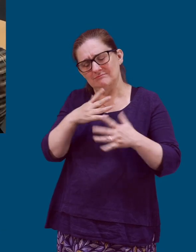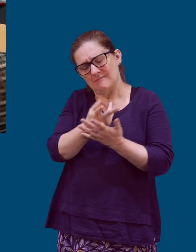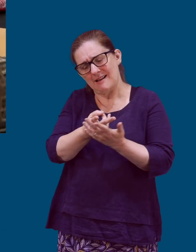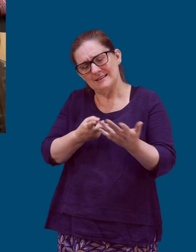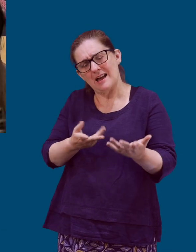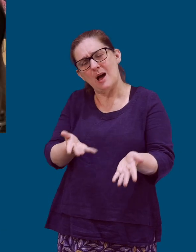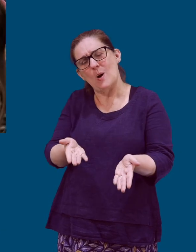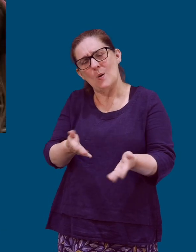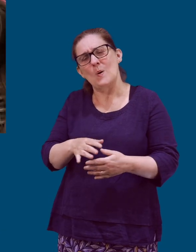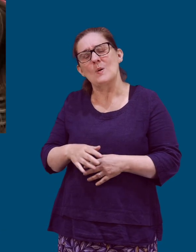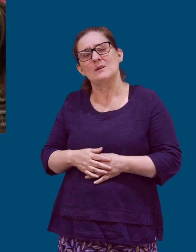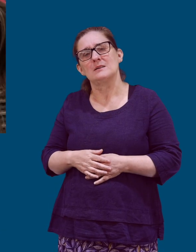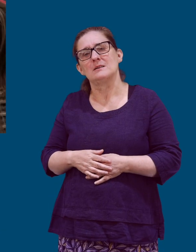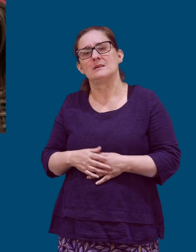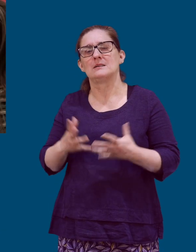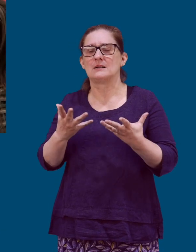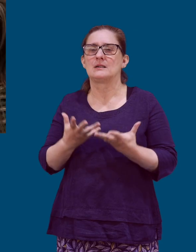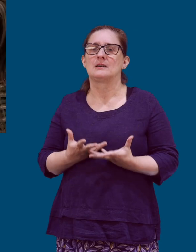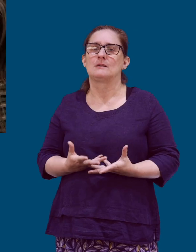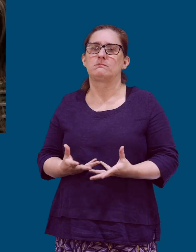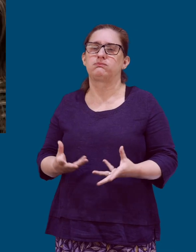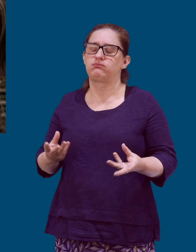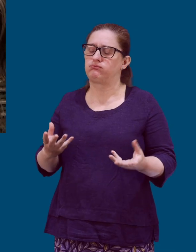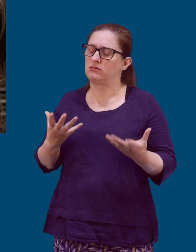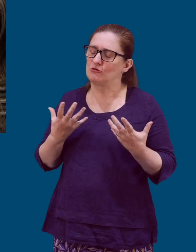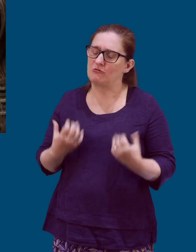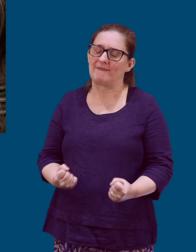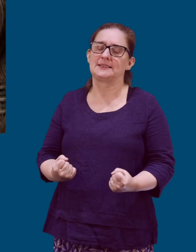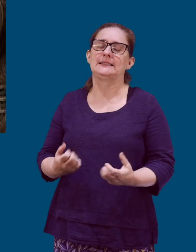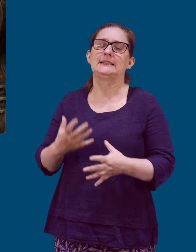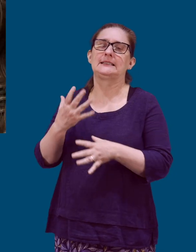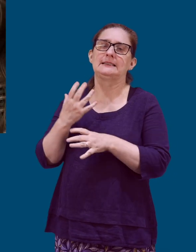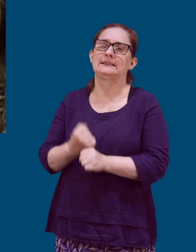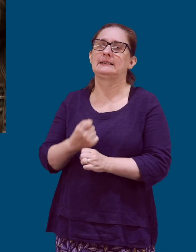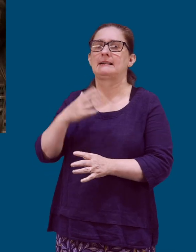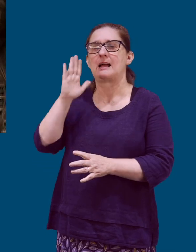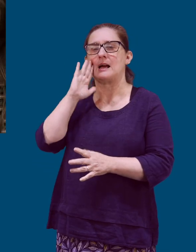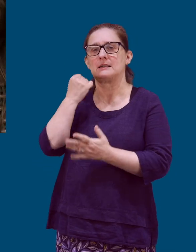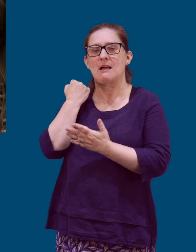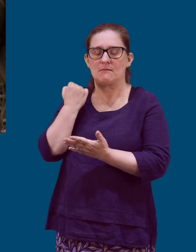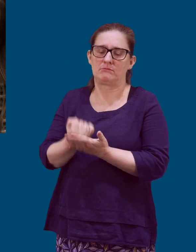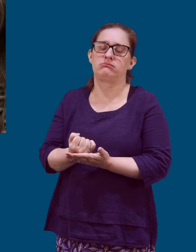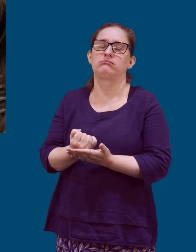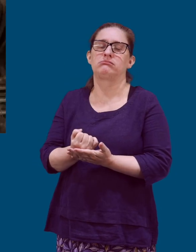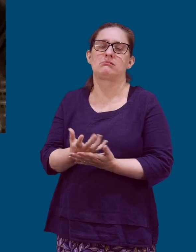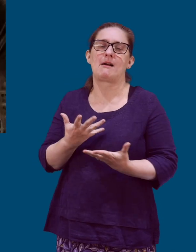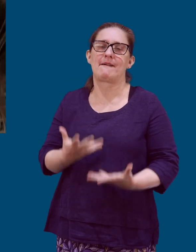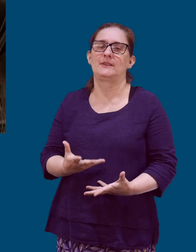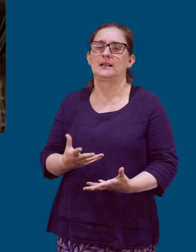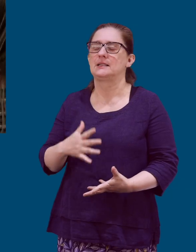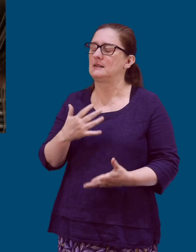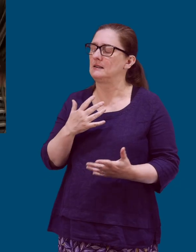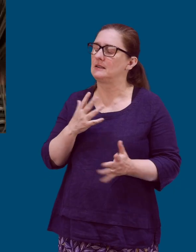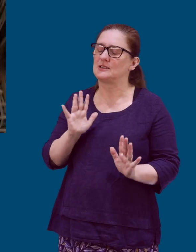down. Let it go to gravity. Let your head be heavy. It's okay.